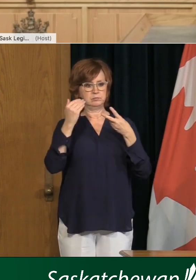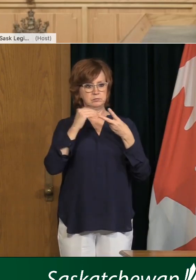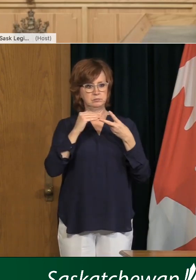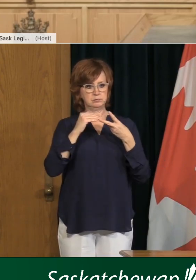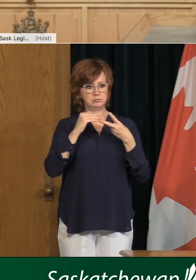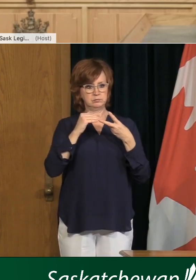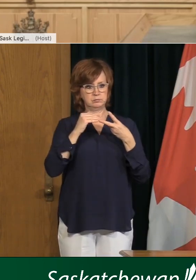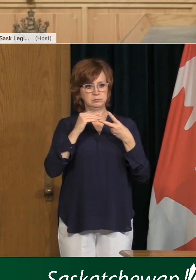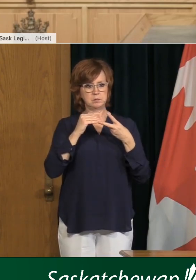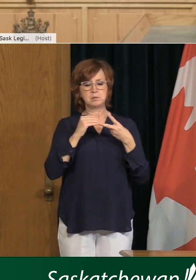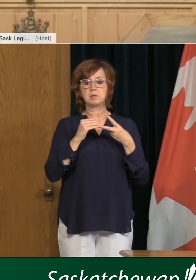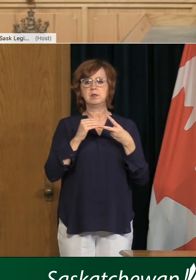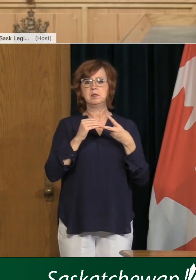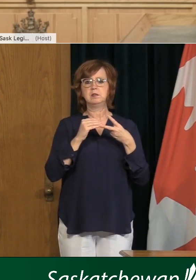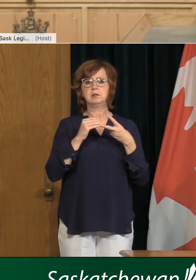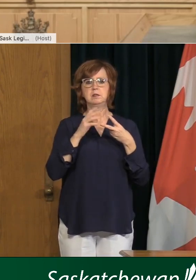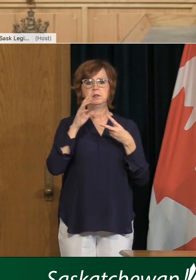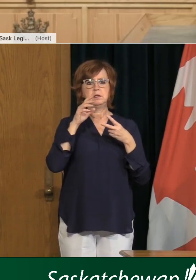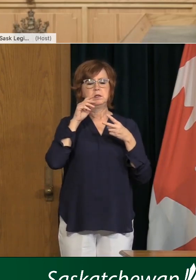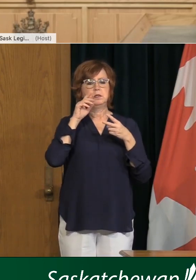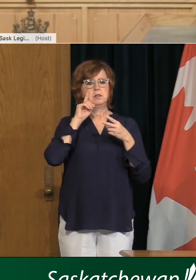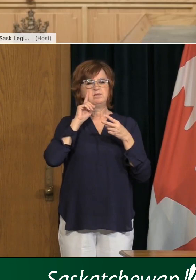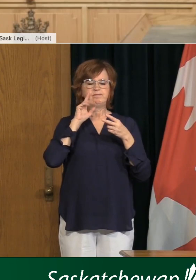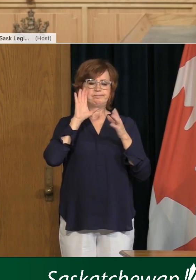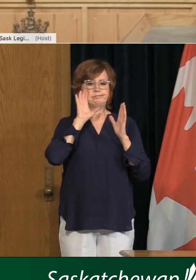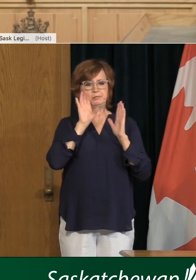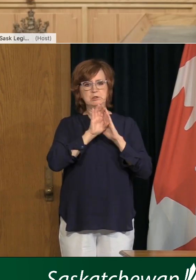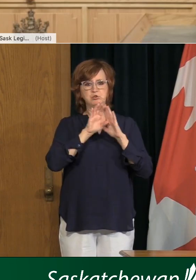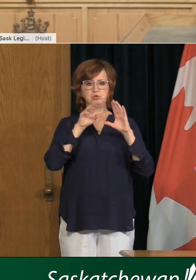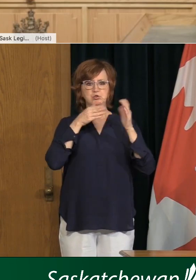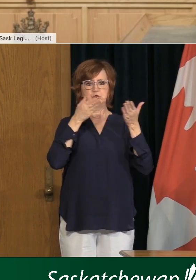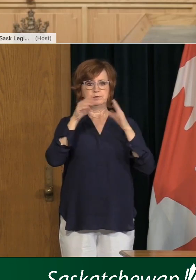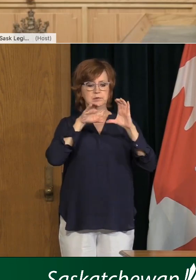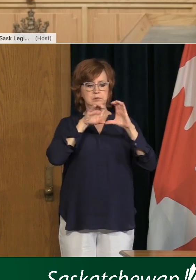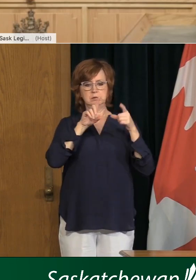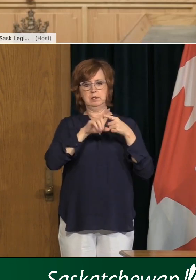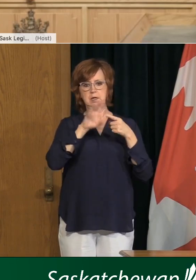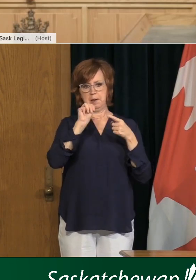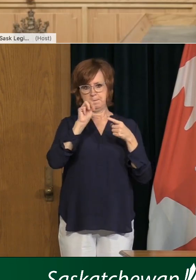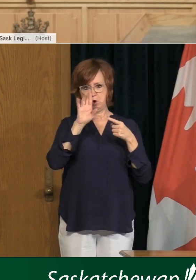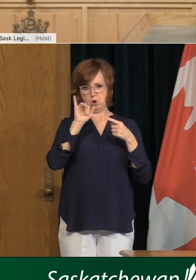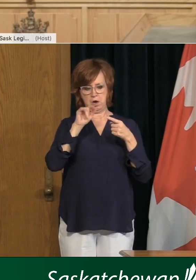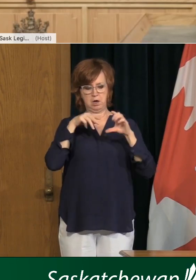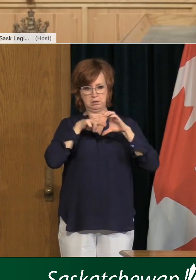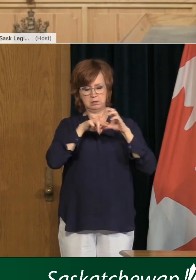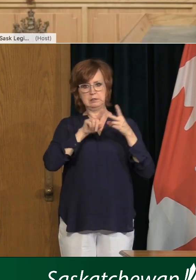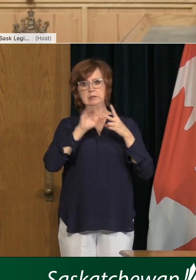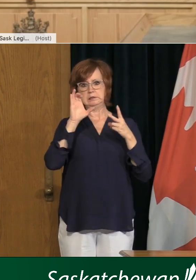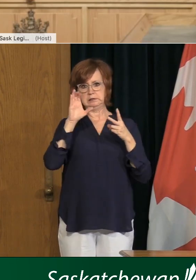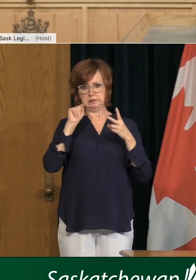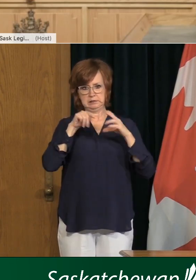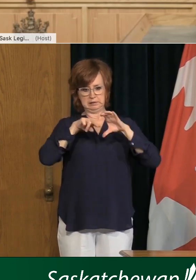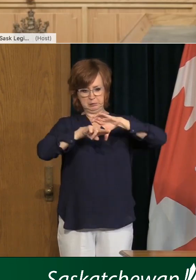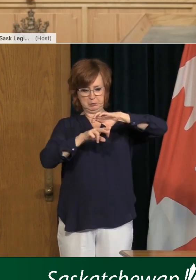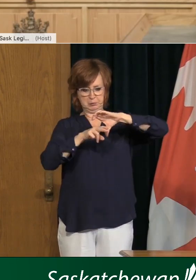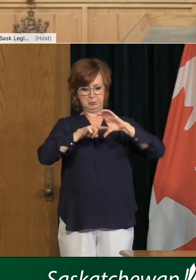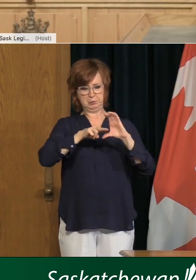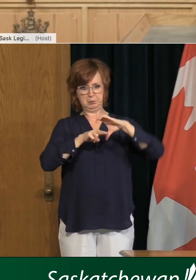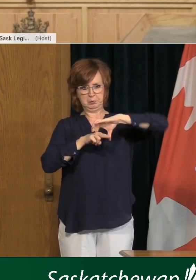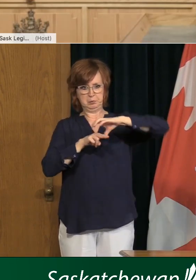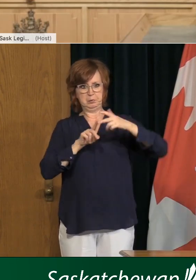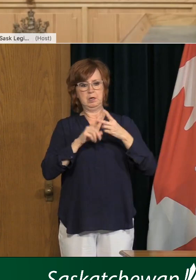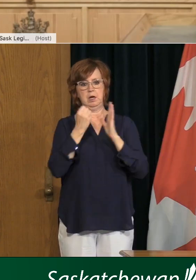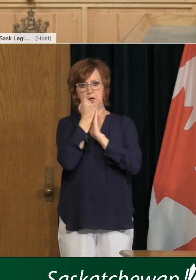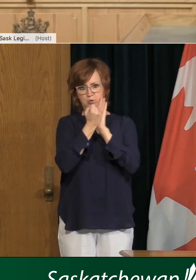and so that will include MRI, CT, X-ray, ultrasound, and various other imaging